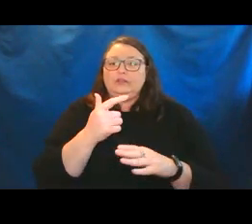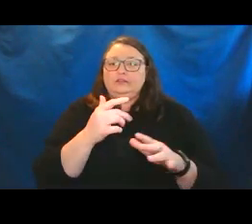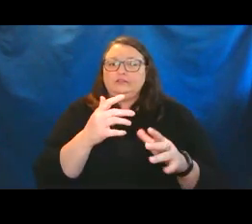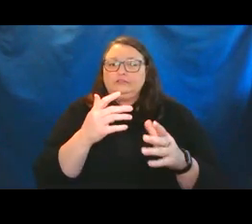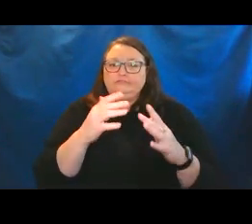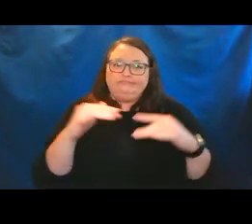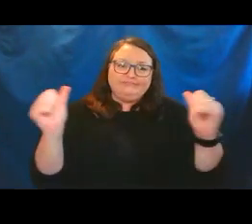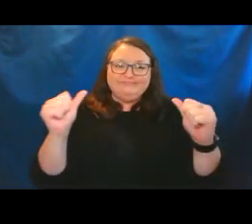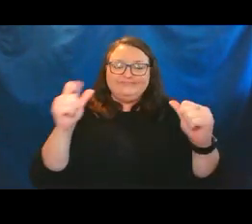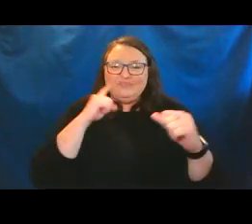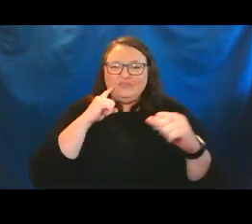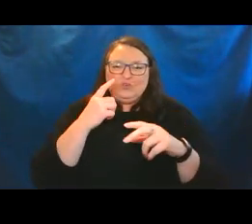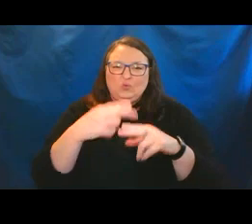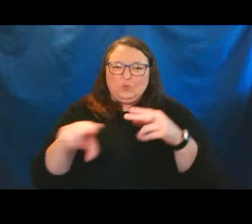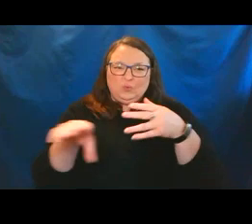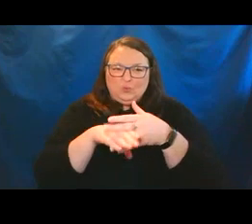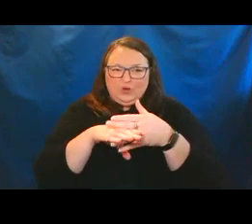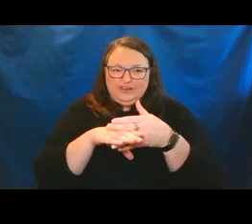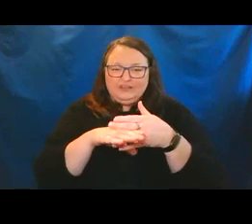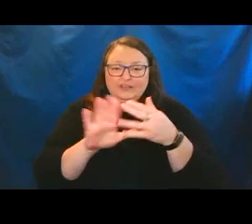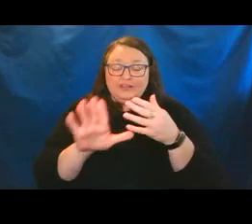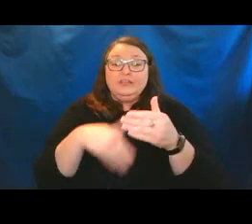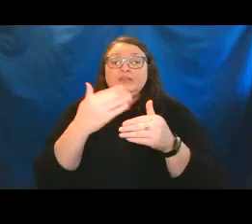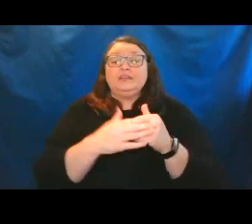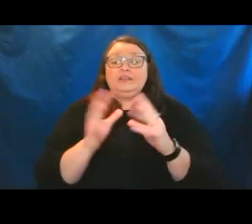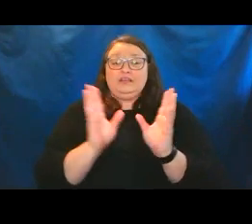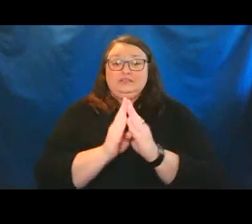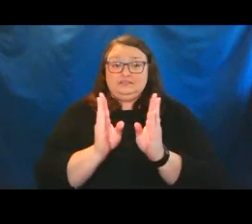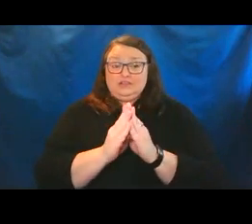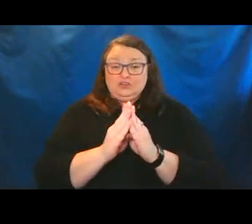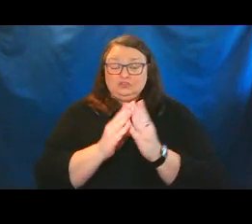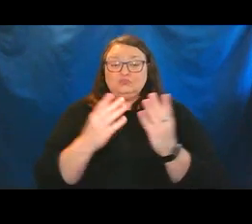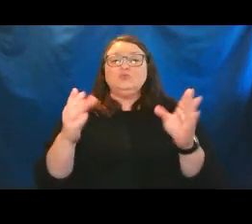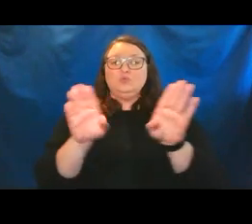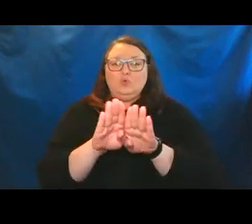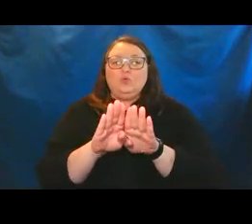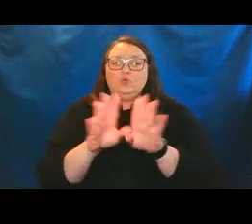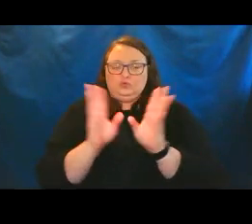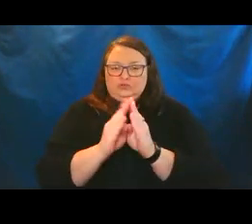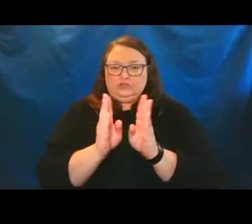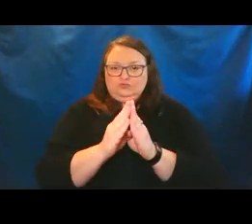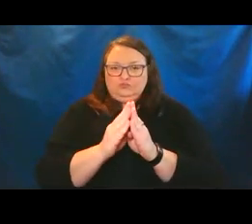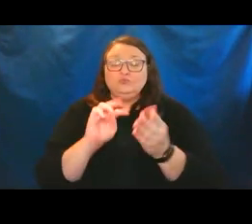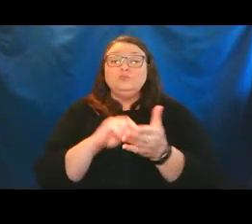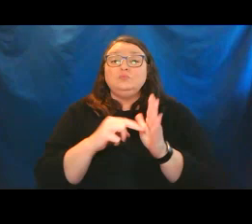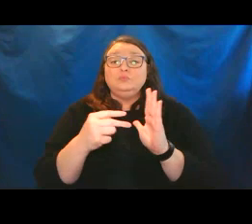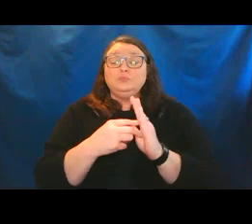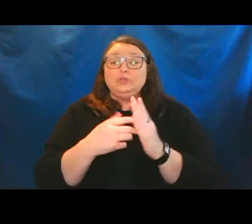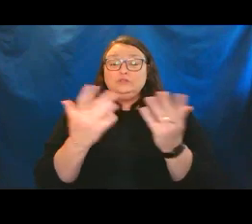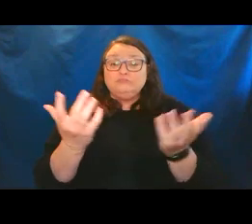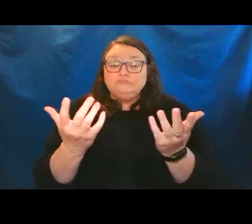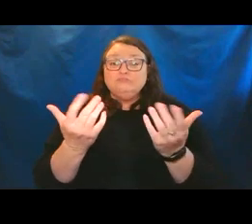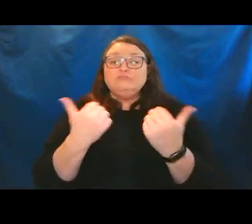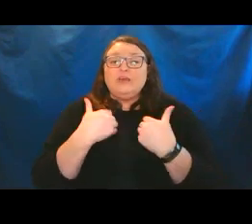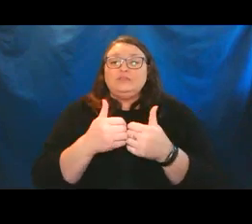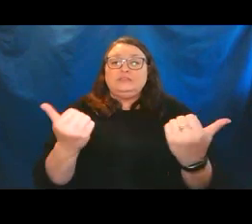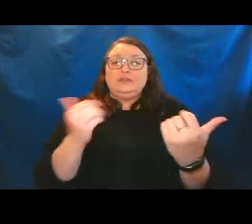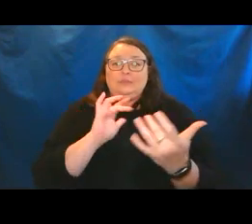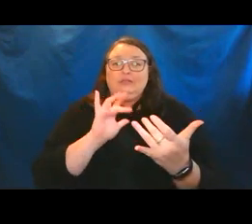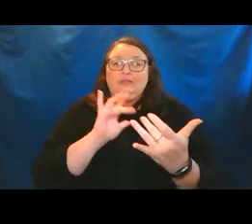a quick break. The next session will be a closed session. So that means there's a separate link for